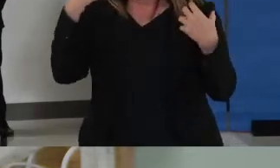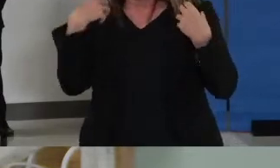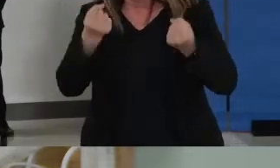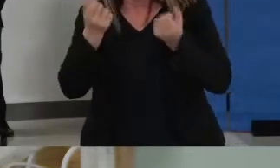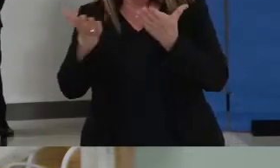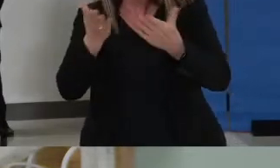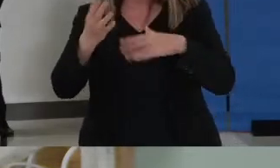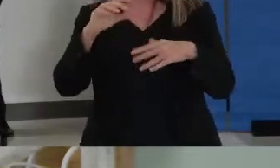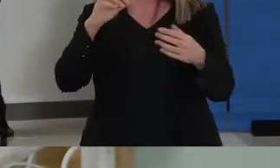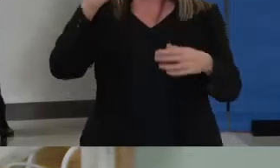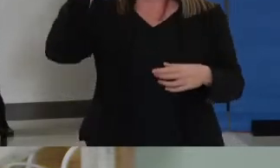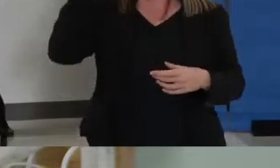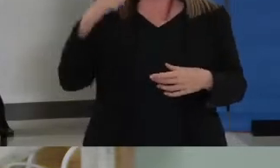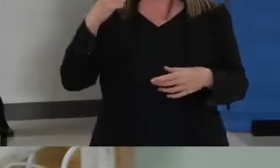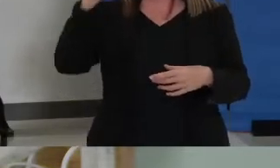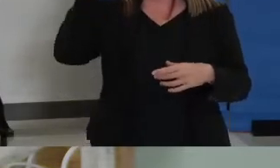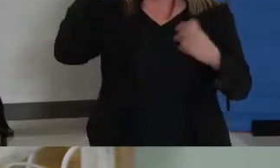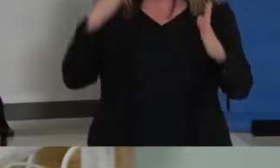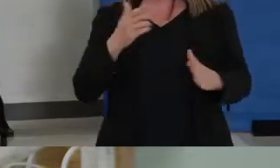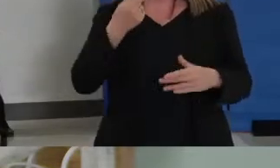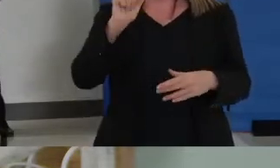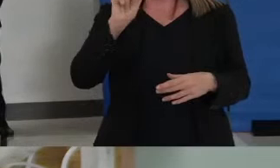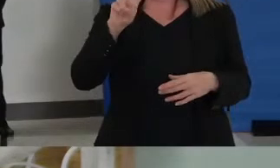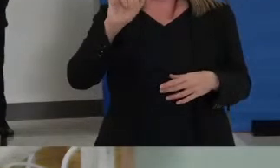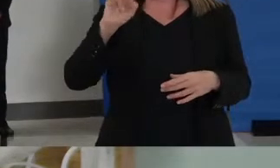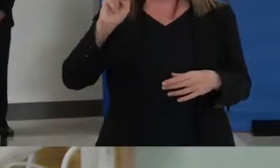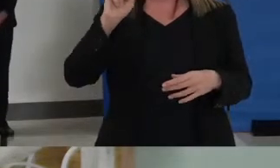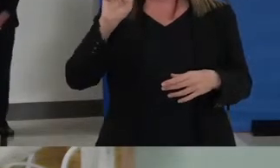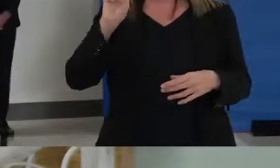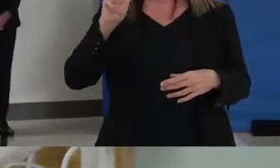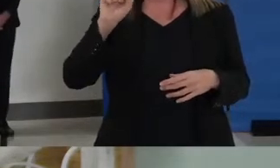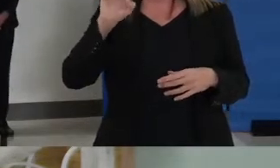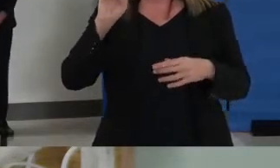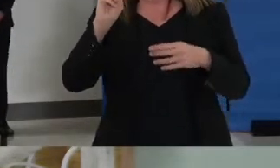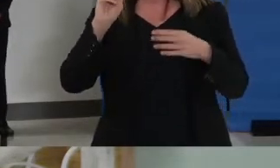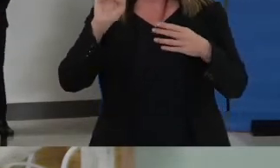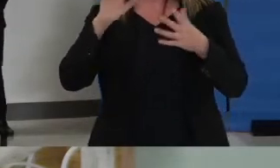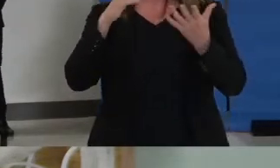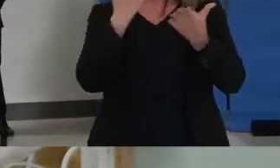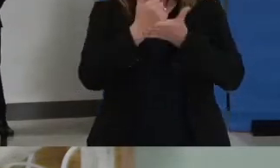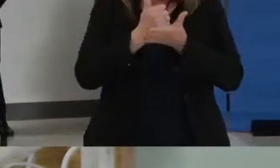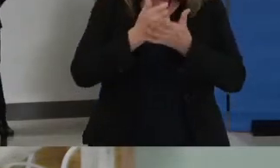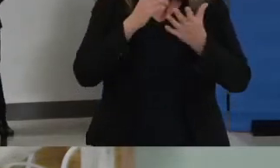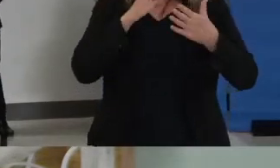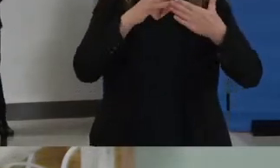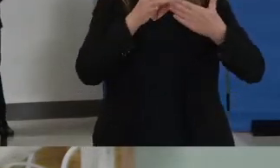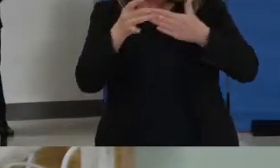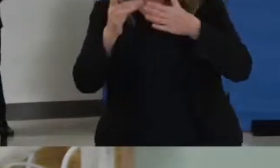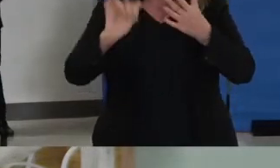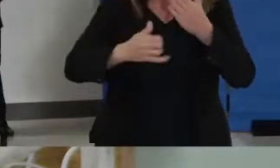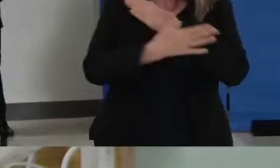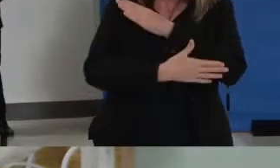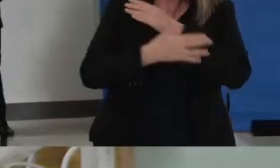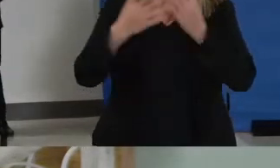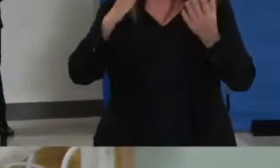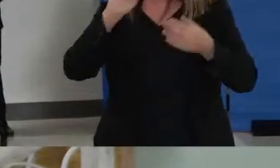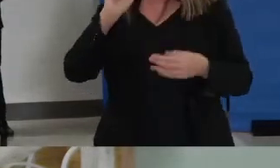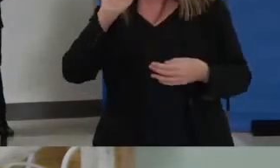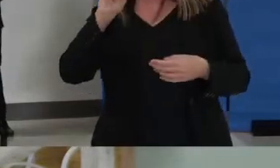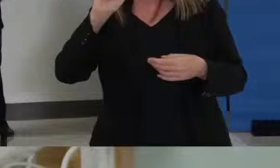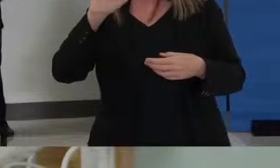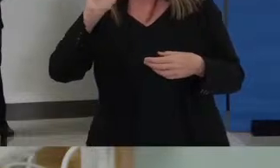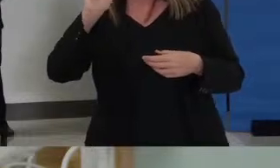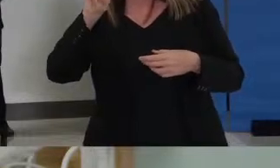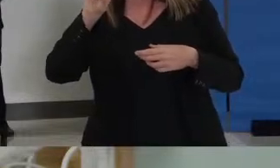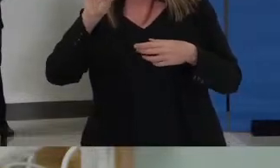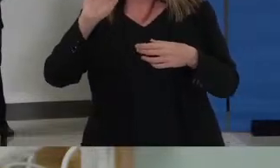Newsom, we have transformed what Medicaid and specialty mental health care in our counties and our Medicaid managed care plans